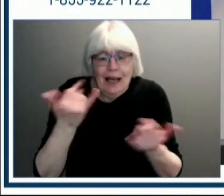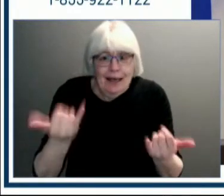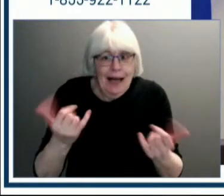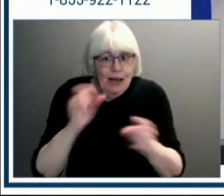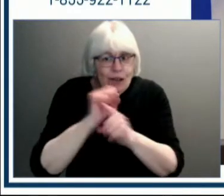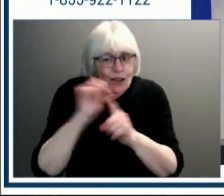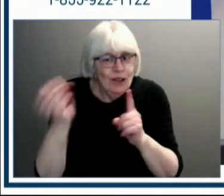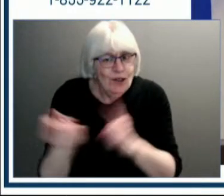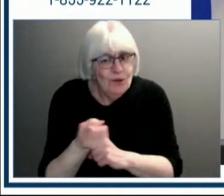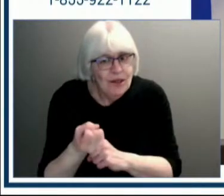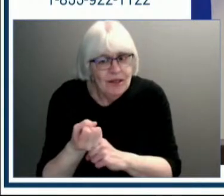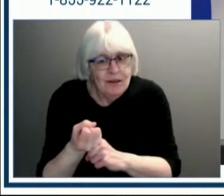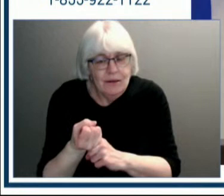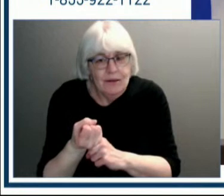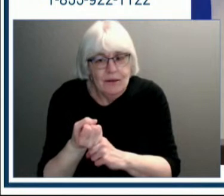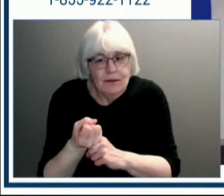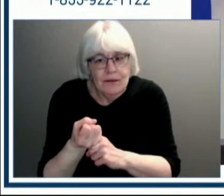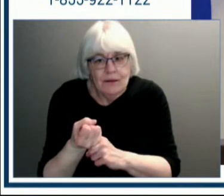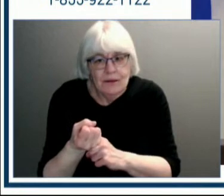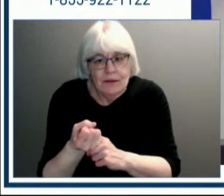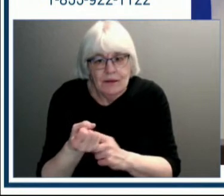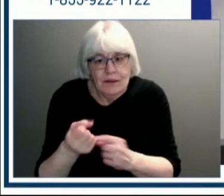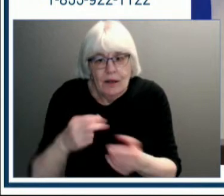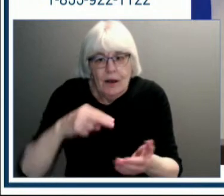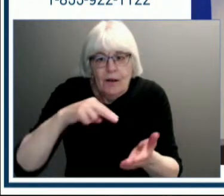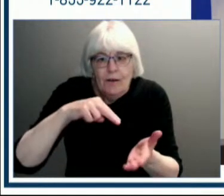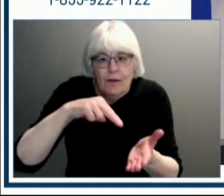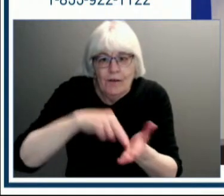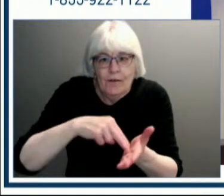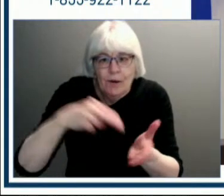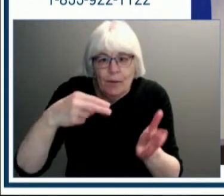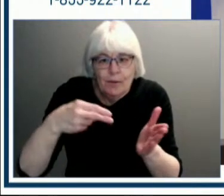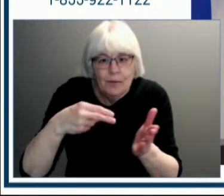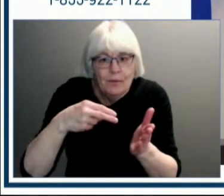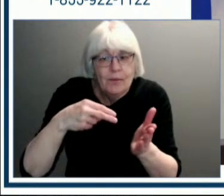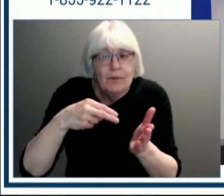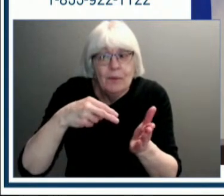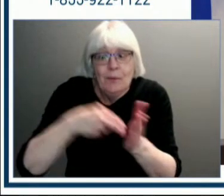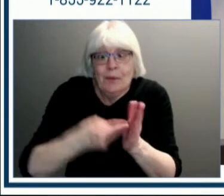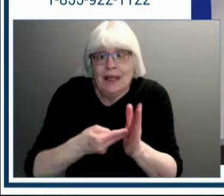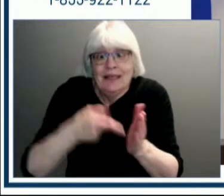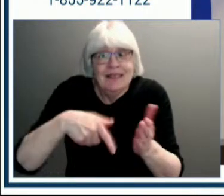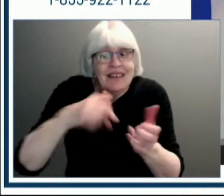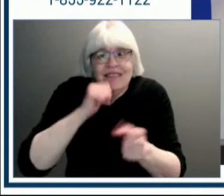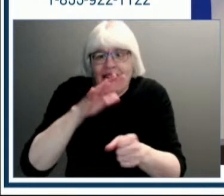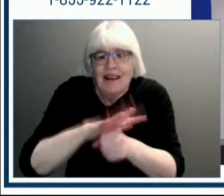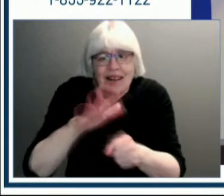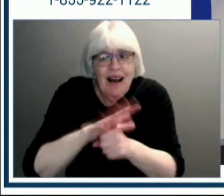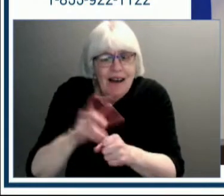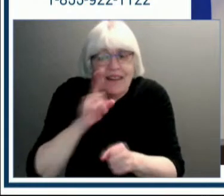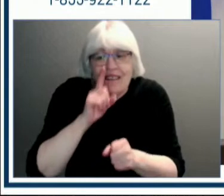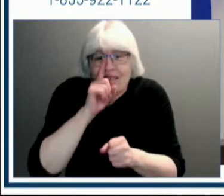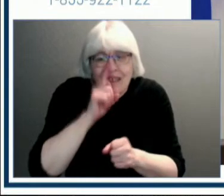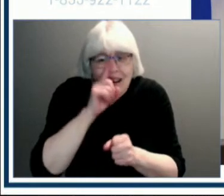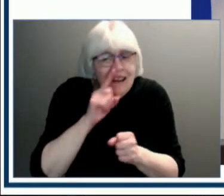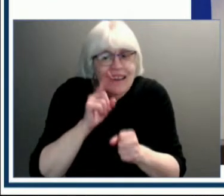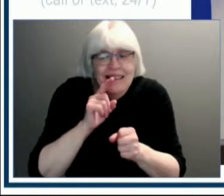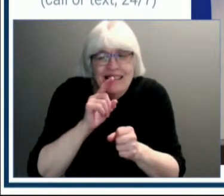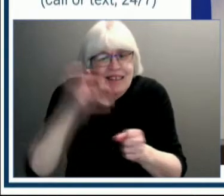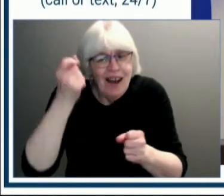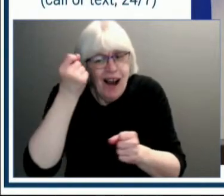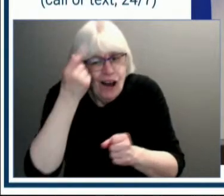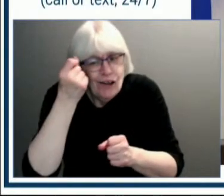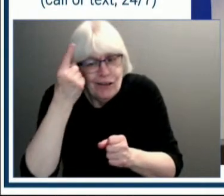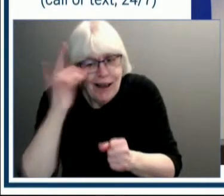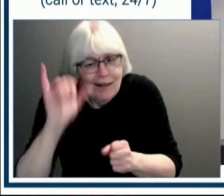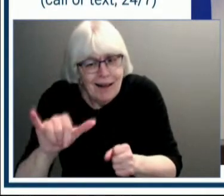supply chain issues with testing kits for sure, but nothing has changed in the sense that when you need a test, you'll